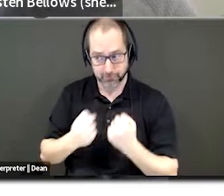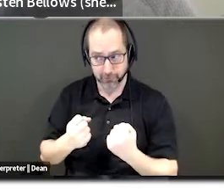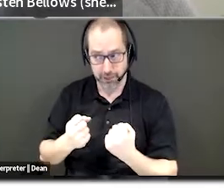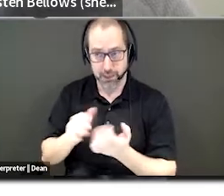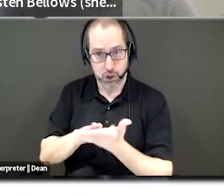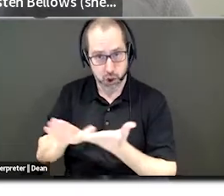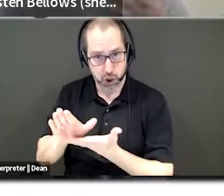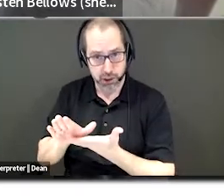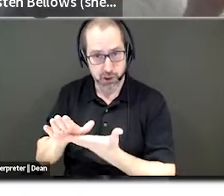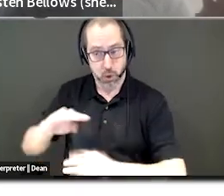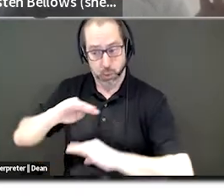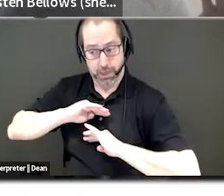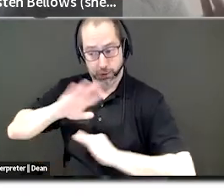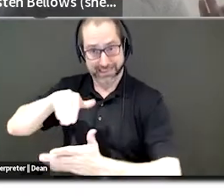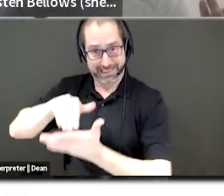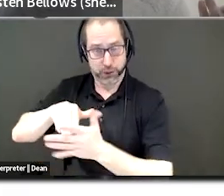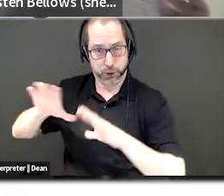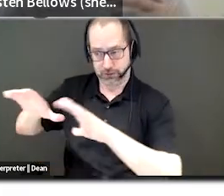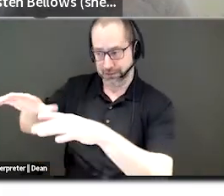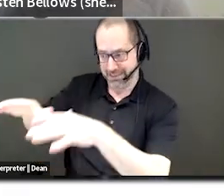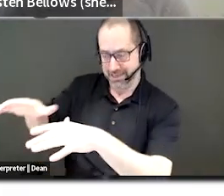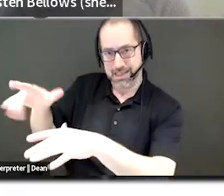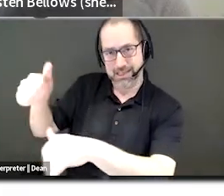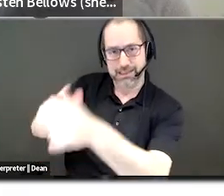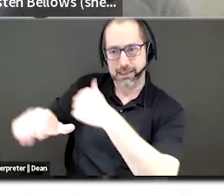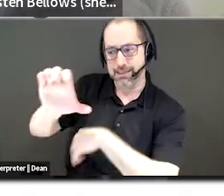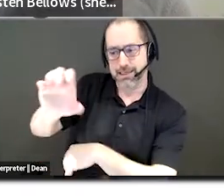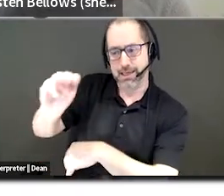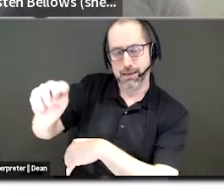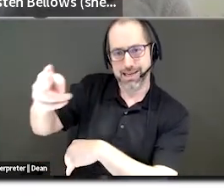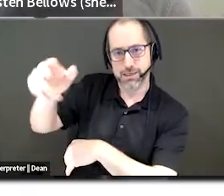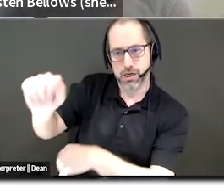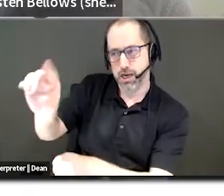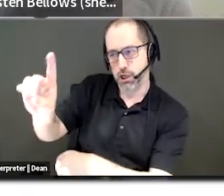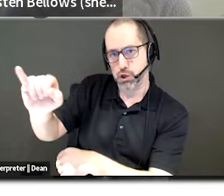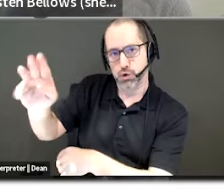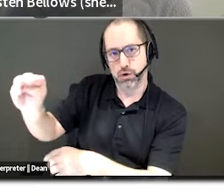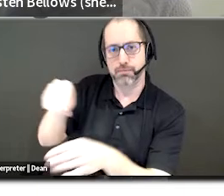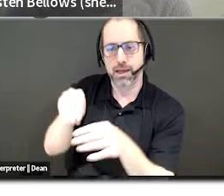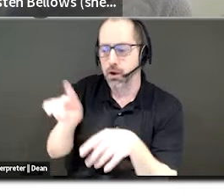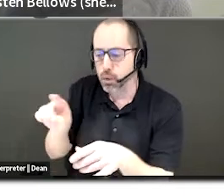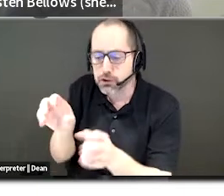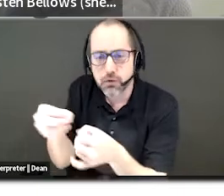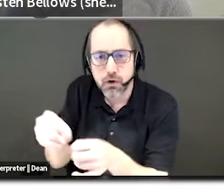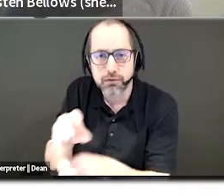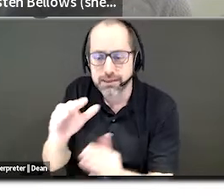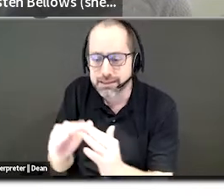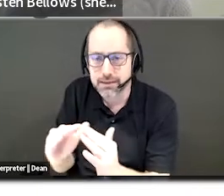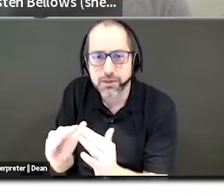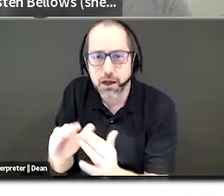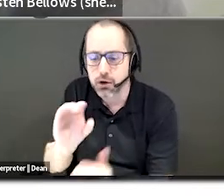is a program within CMHA Durham. We are located in downtown Oshawa, and we've been